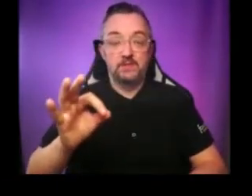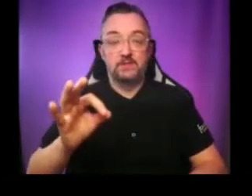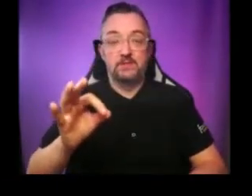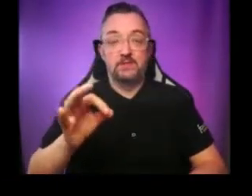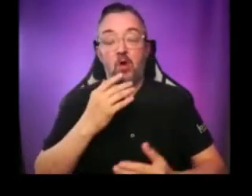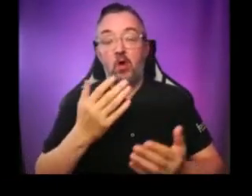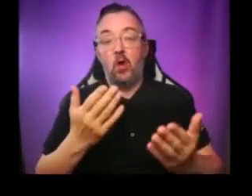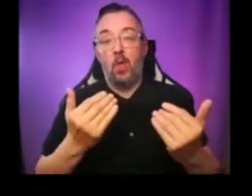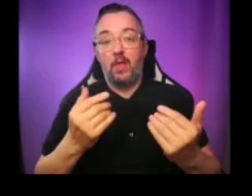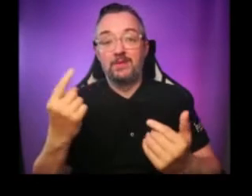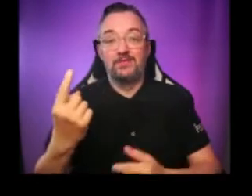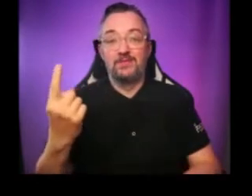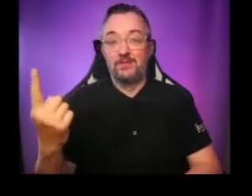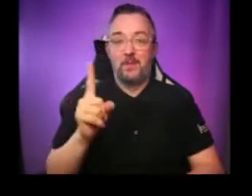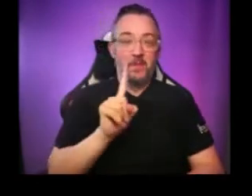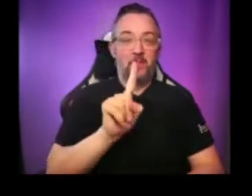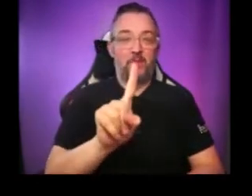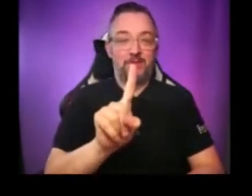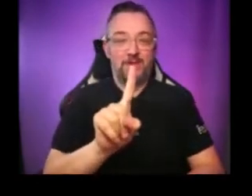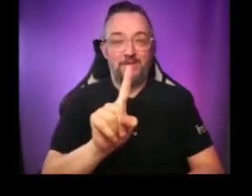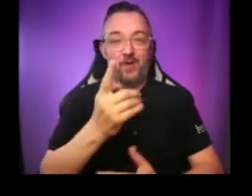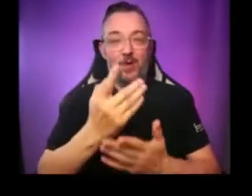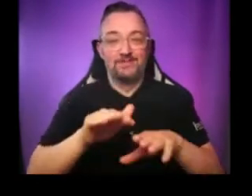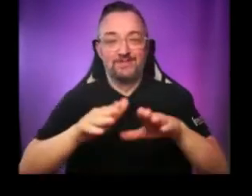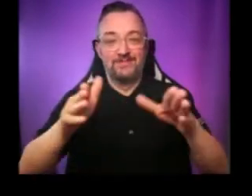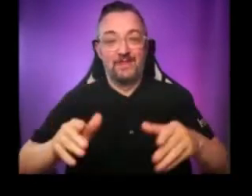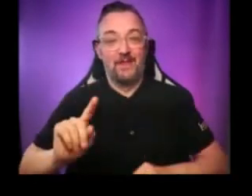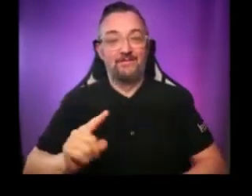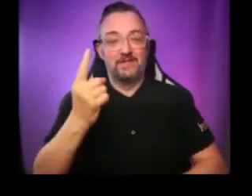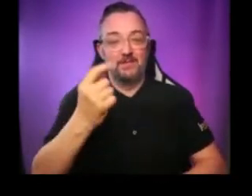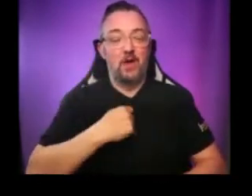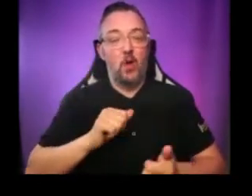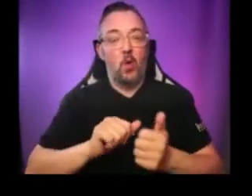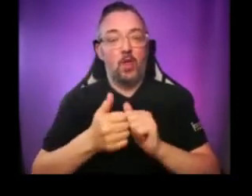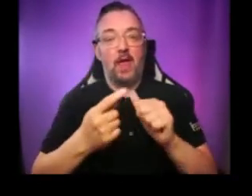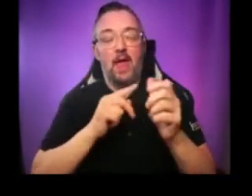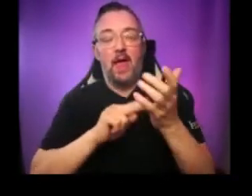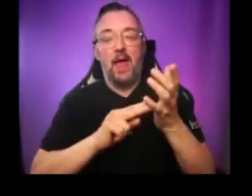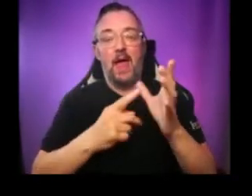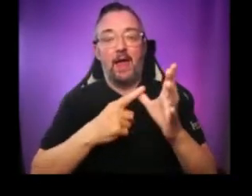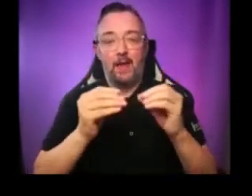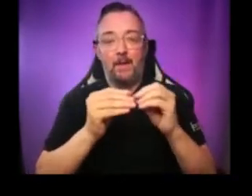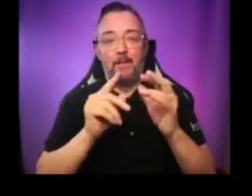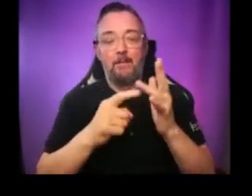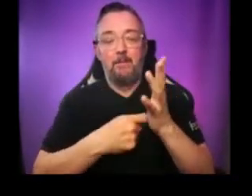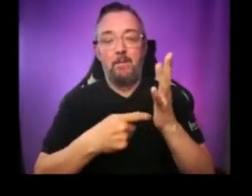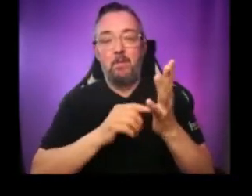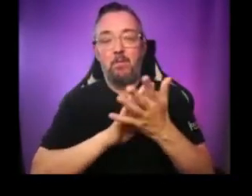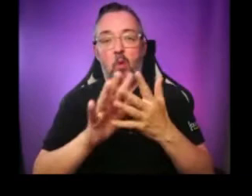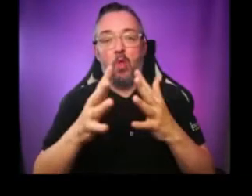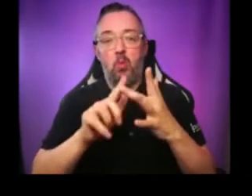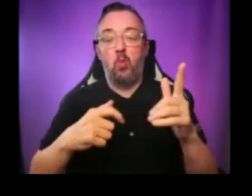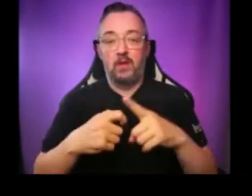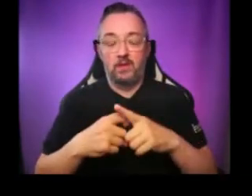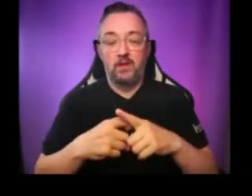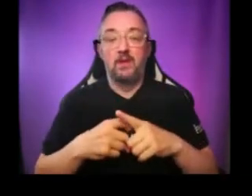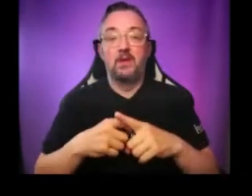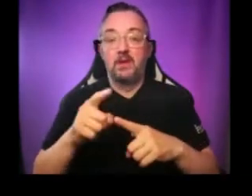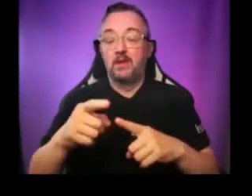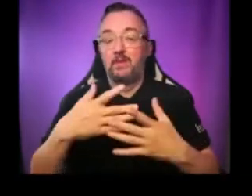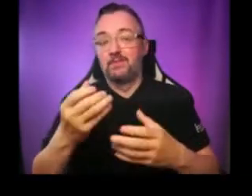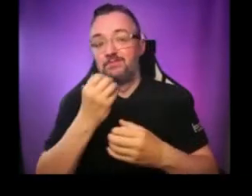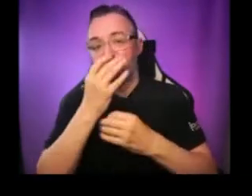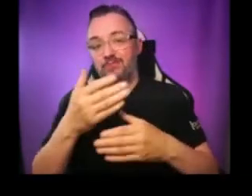welcome someone to the podium for the first time today. My colleague Anna Borthwick, who's the Executive Lead for Brain Health Scotland, and Anna's been doing a fantastic